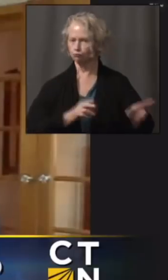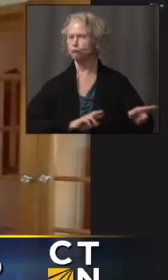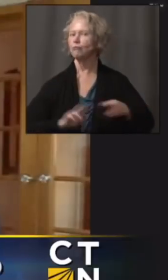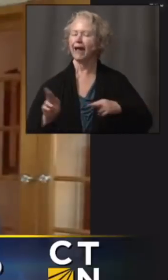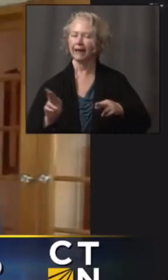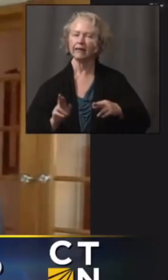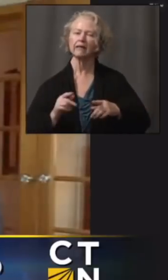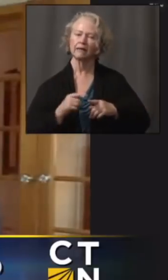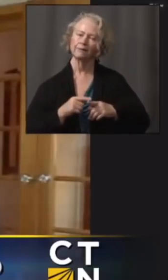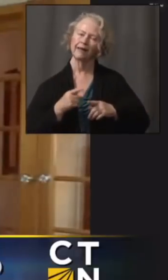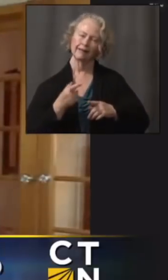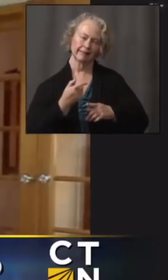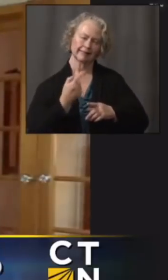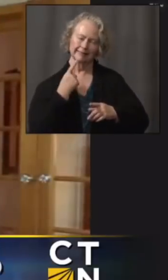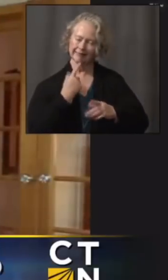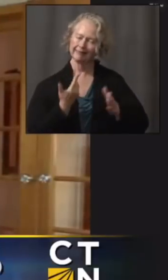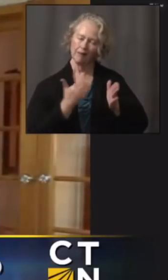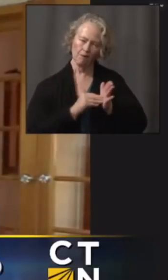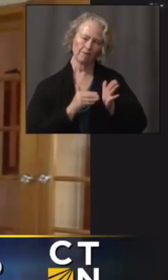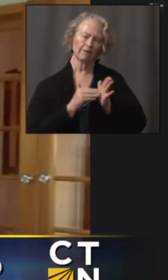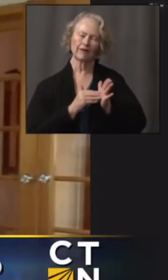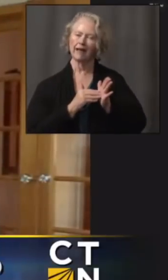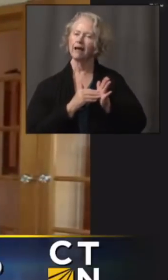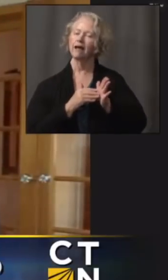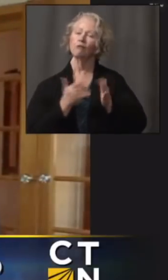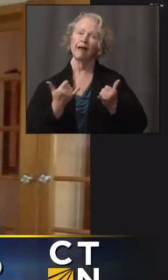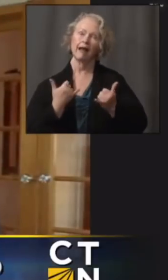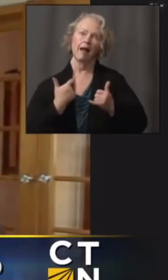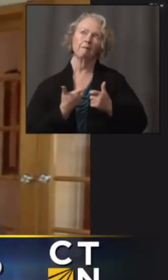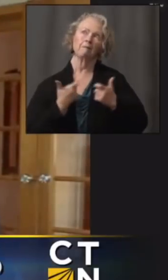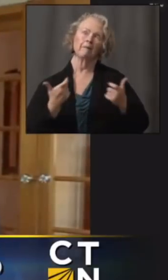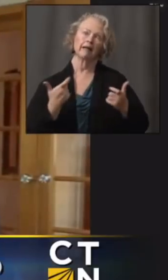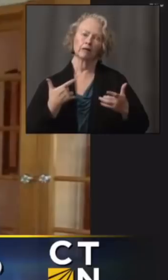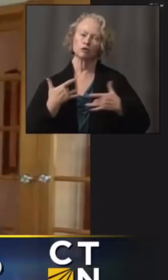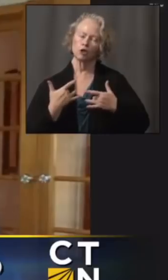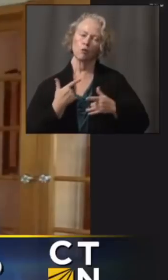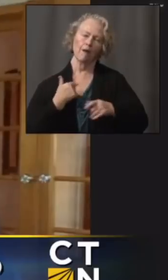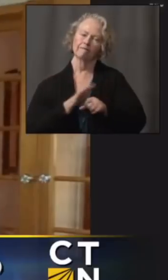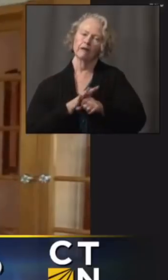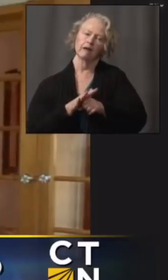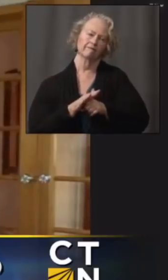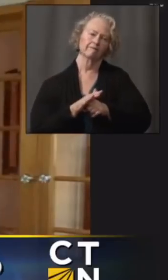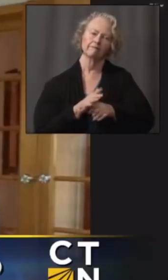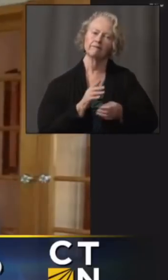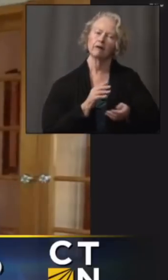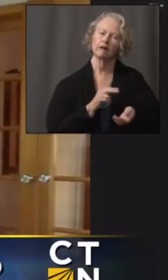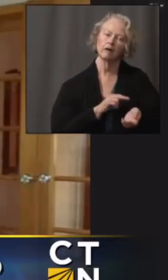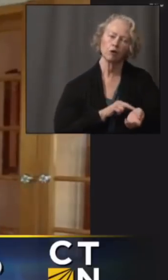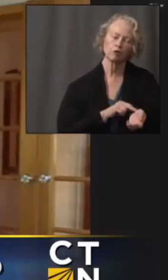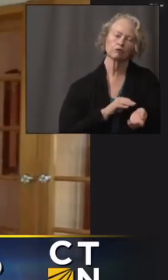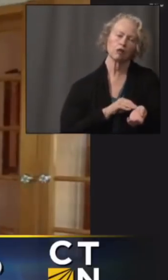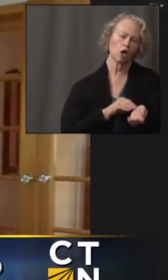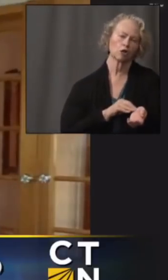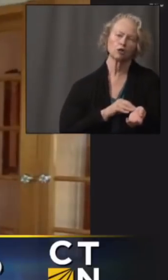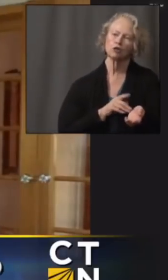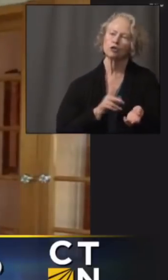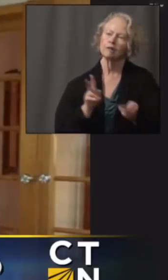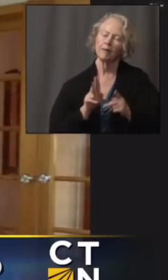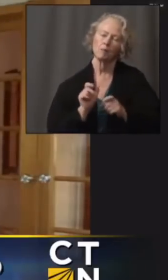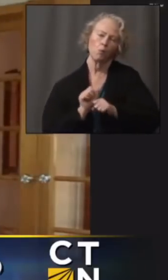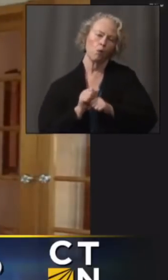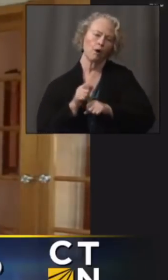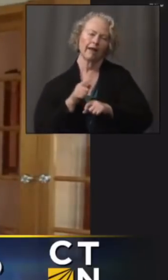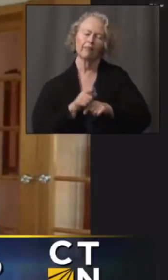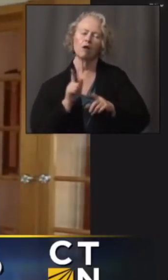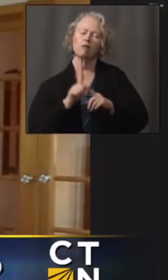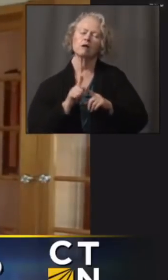governor said multiple times in this press conference, I think the biggest concern right now is the people, our nurses, our doctors, our professionals in the hospital system